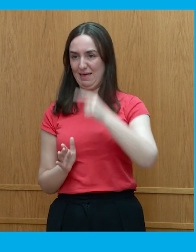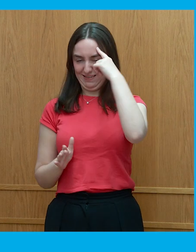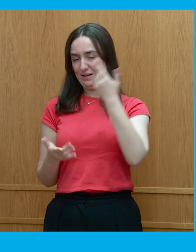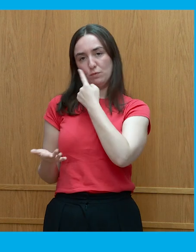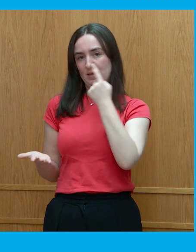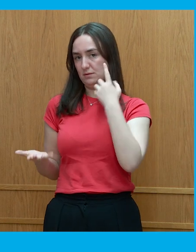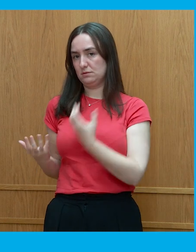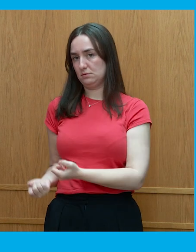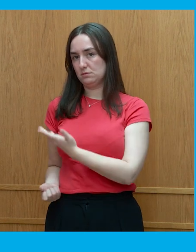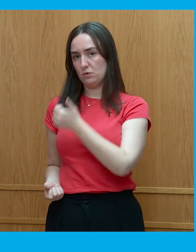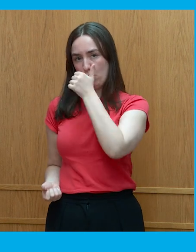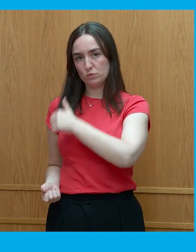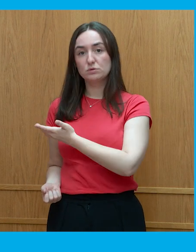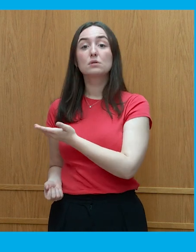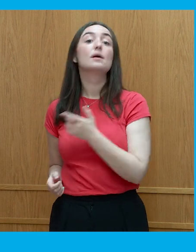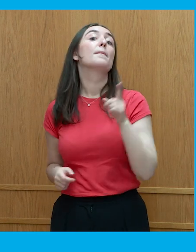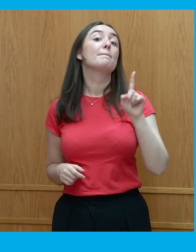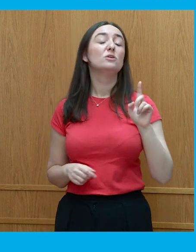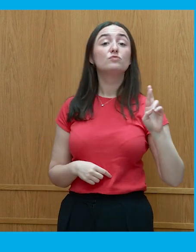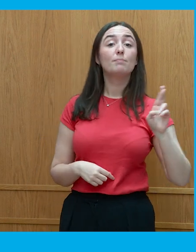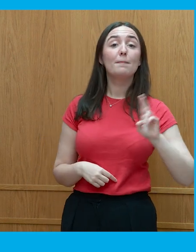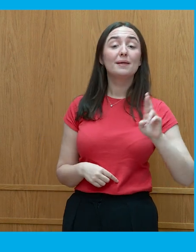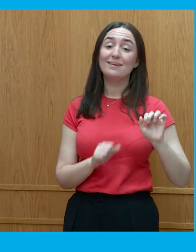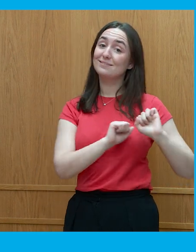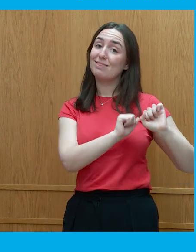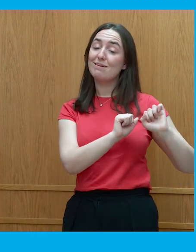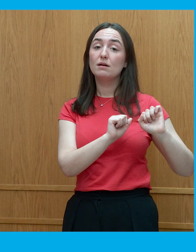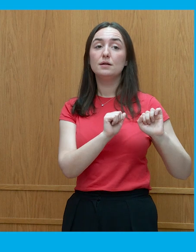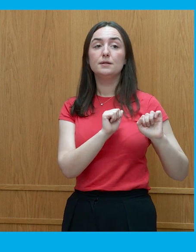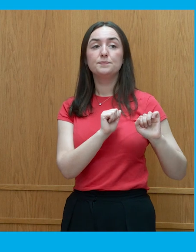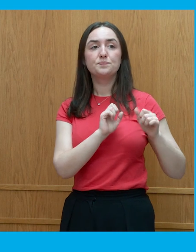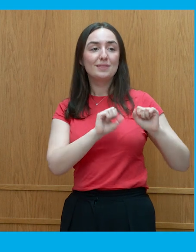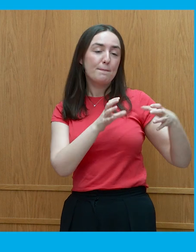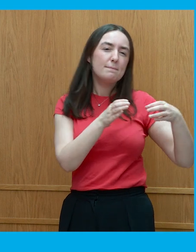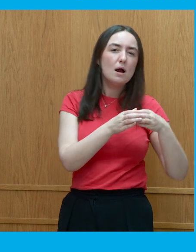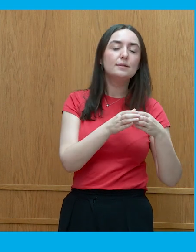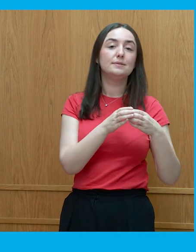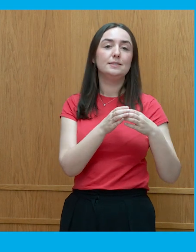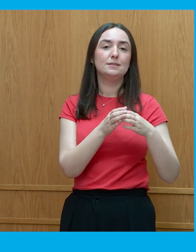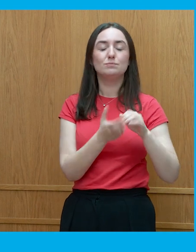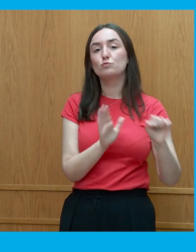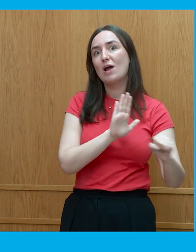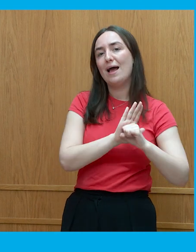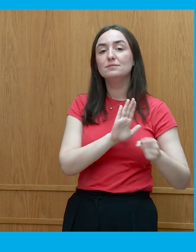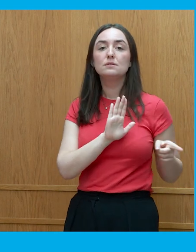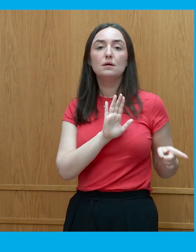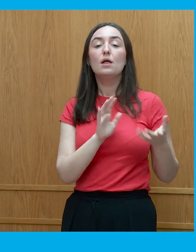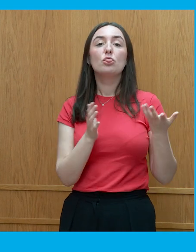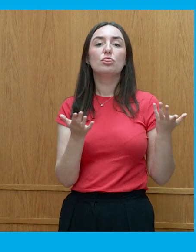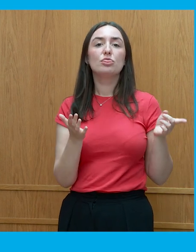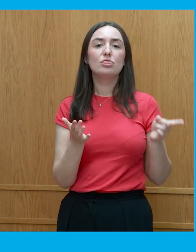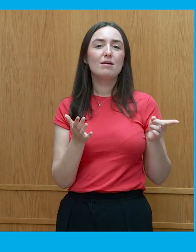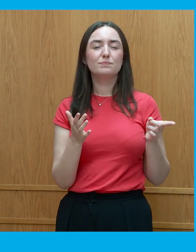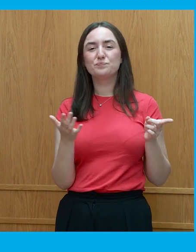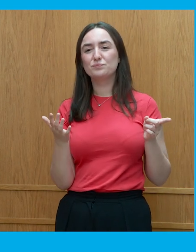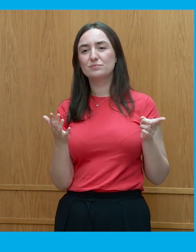happening with the Republicans is essentially, they're, as a party and a brand, they're reformulating to what they were between the end